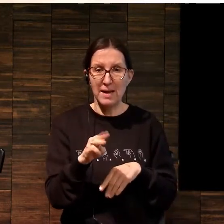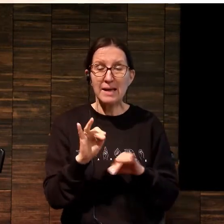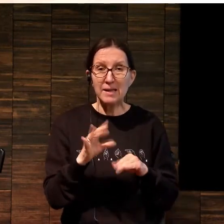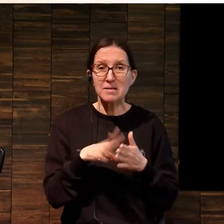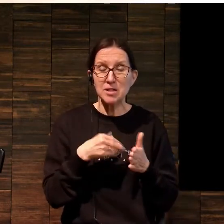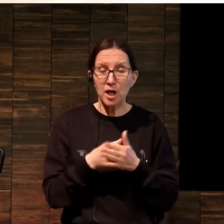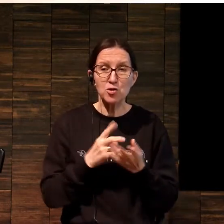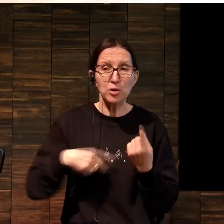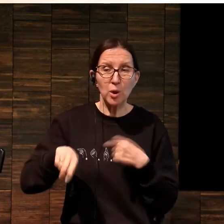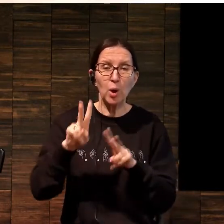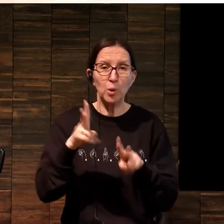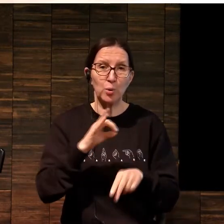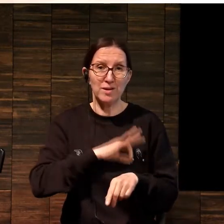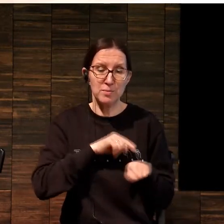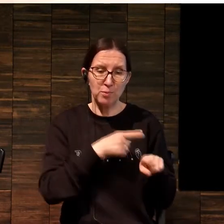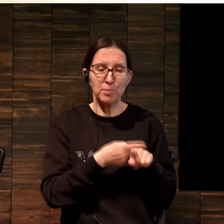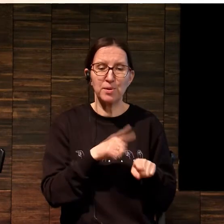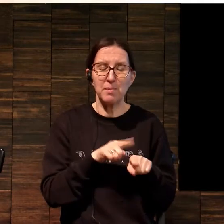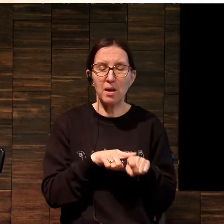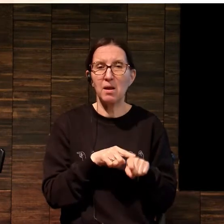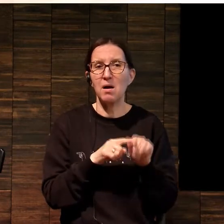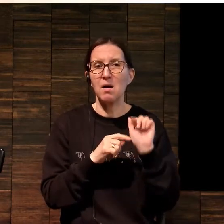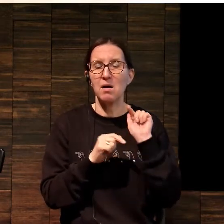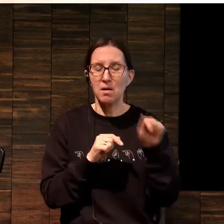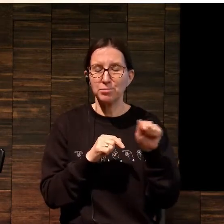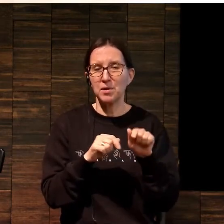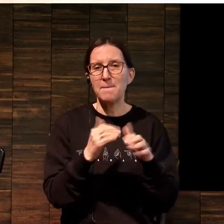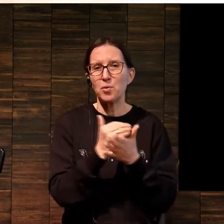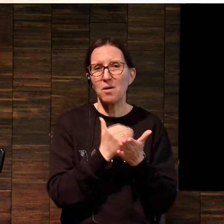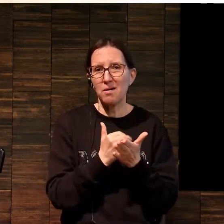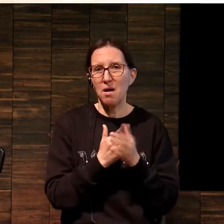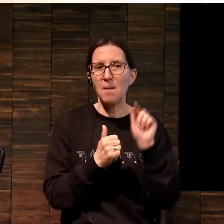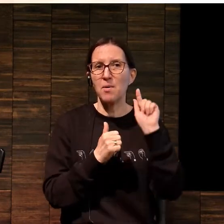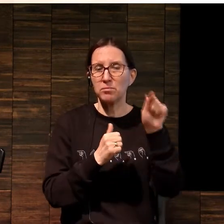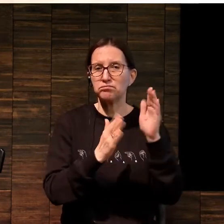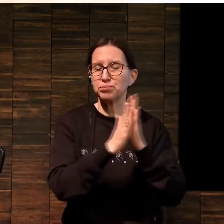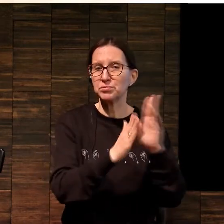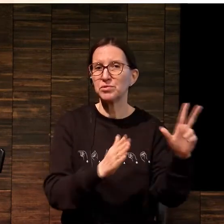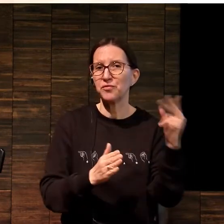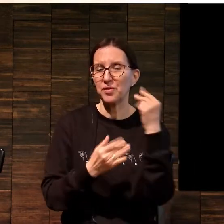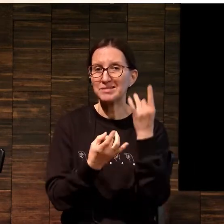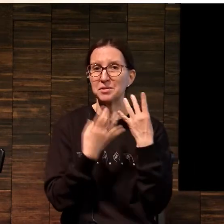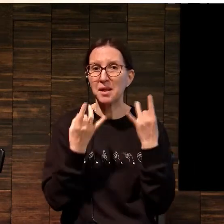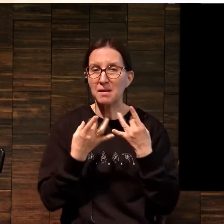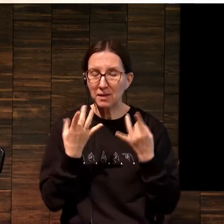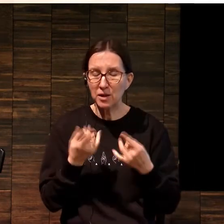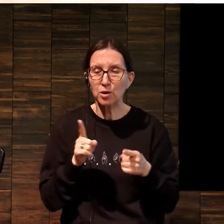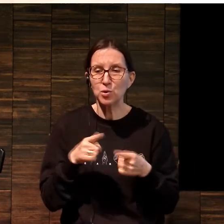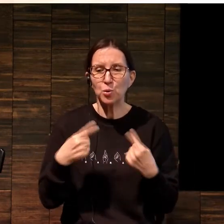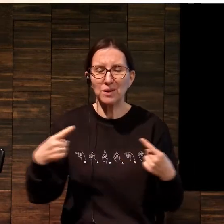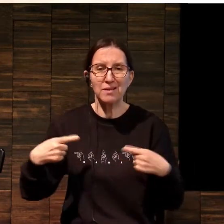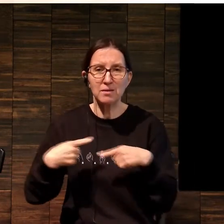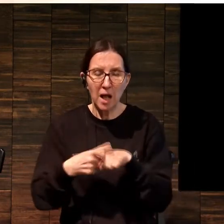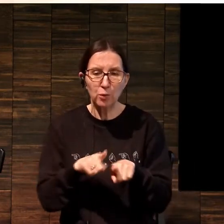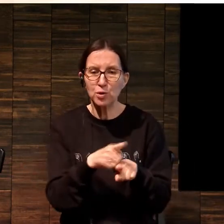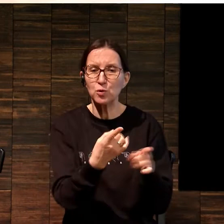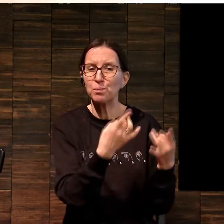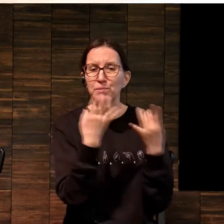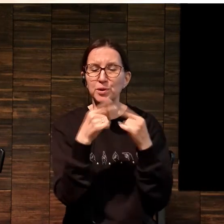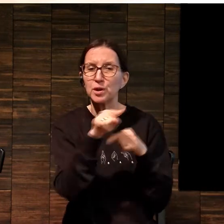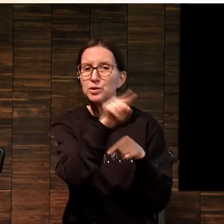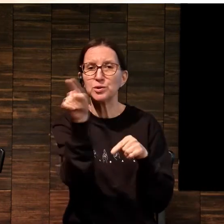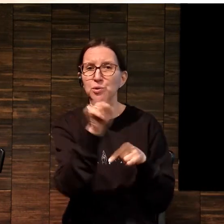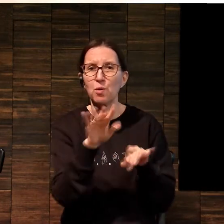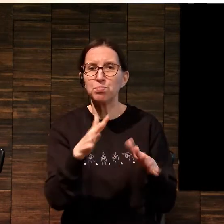or braille readers, or have motor function impairment so they can't use a mouse or a trackpad, they need the site to be in